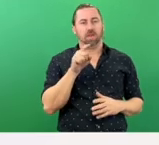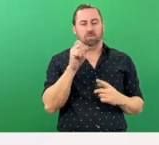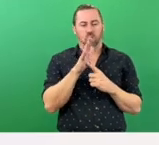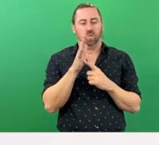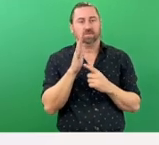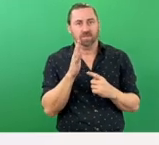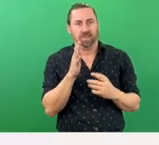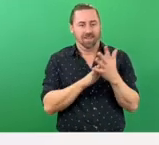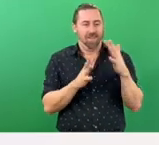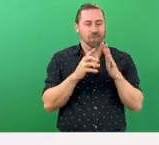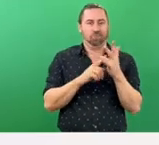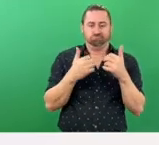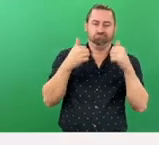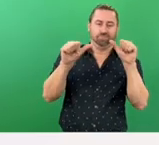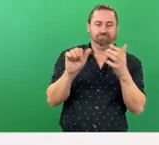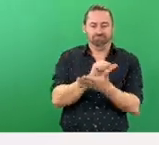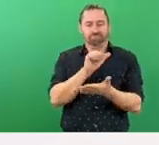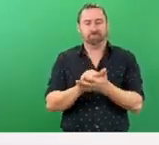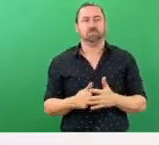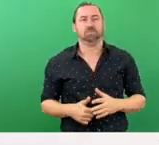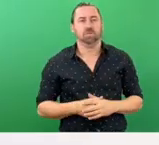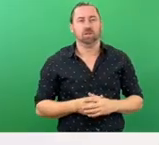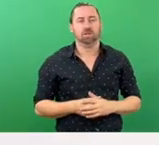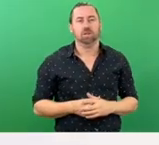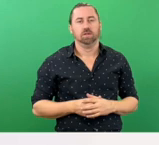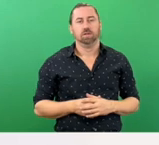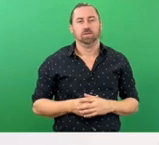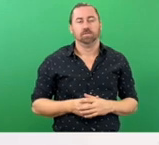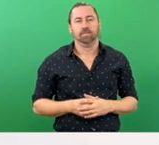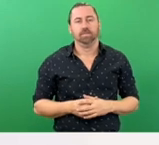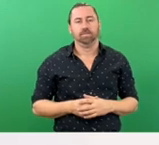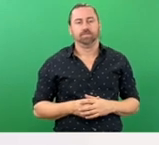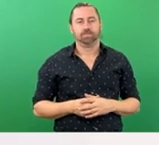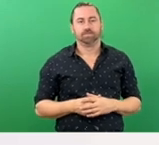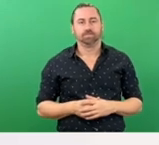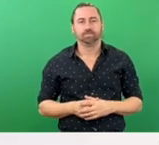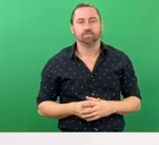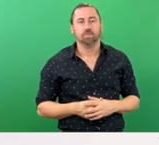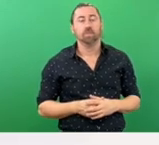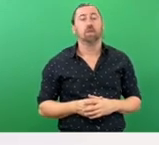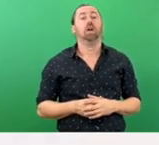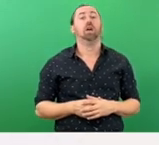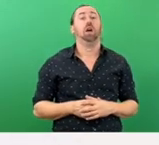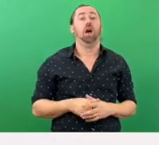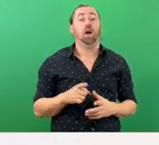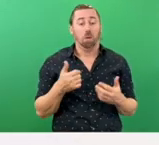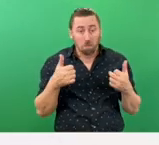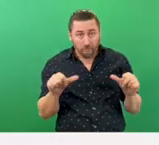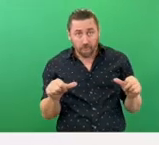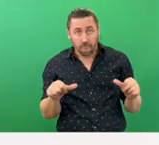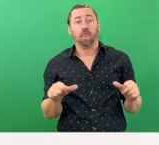key to doing that effectively. And if you do that, sorry, I just knocked my webcam there. If you do that, you should wind